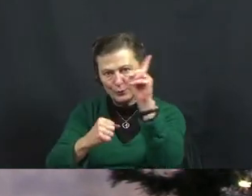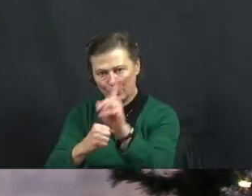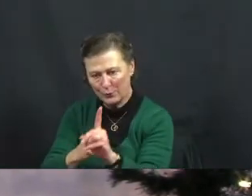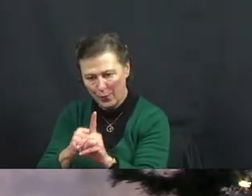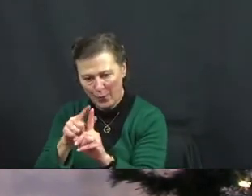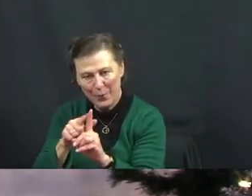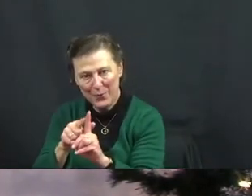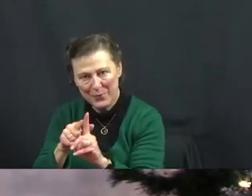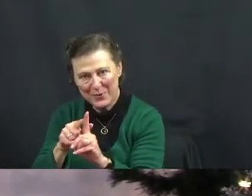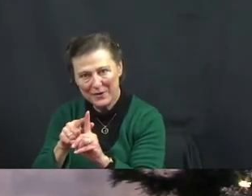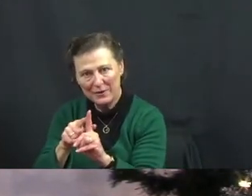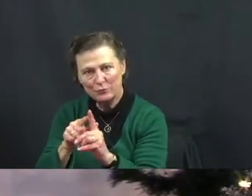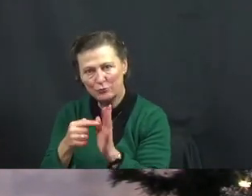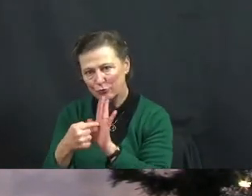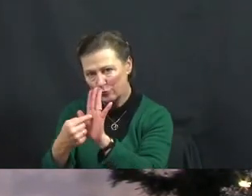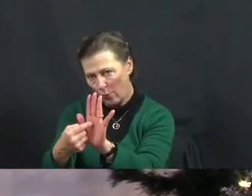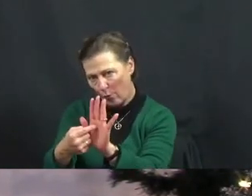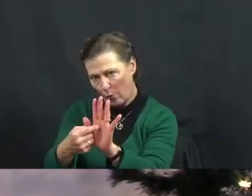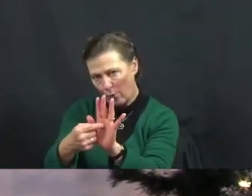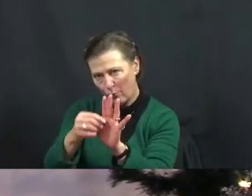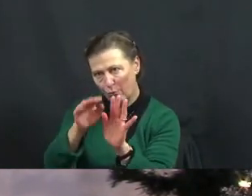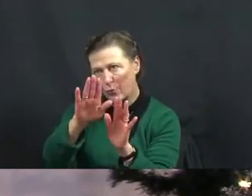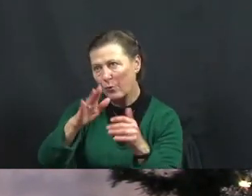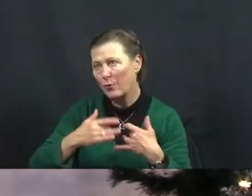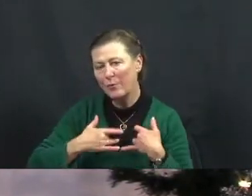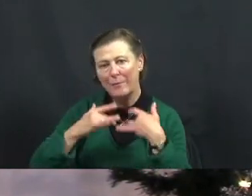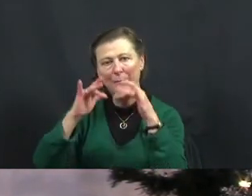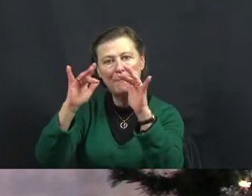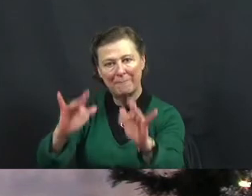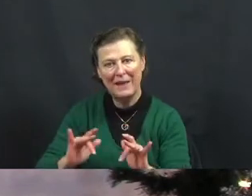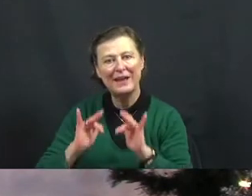to show your compassion.